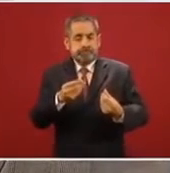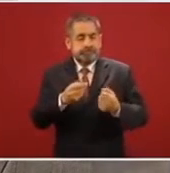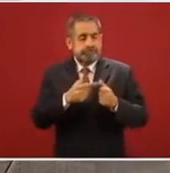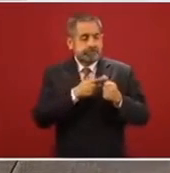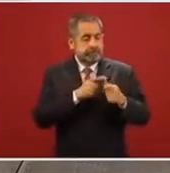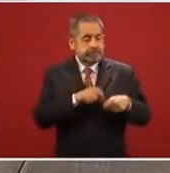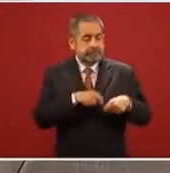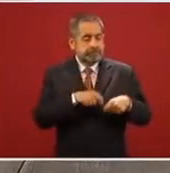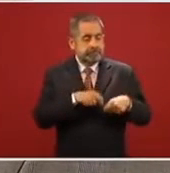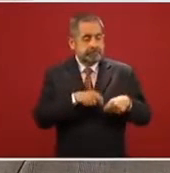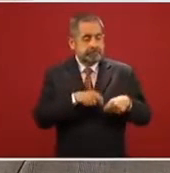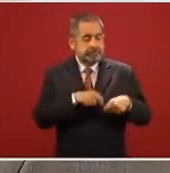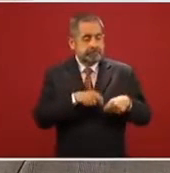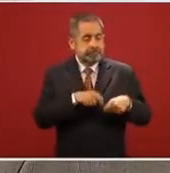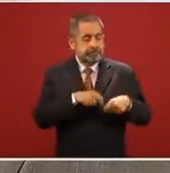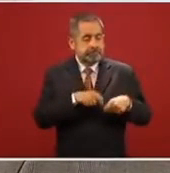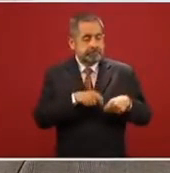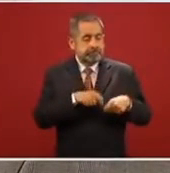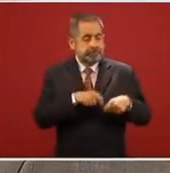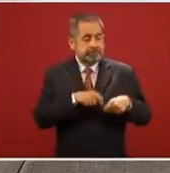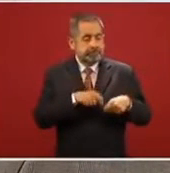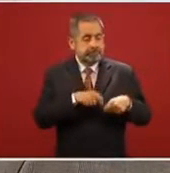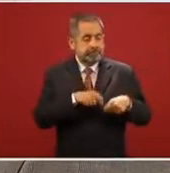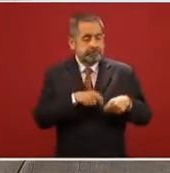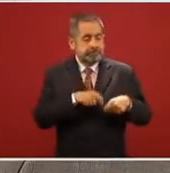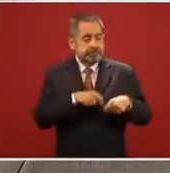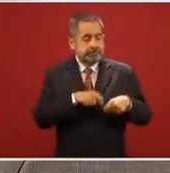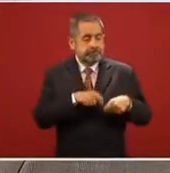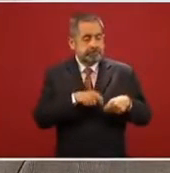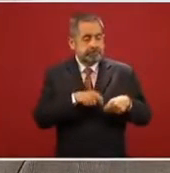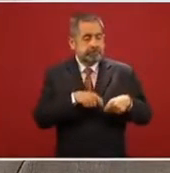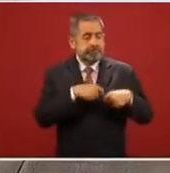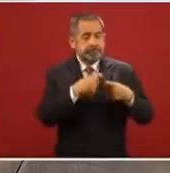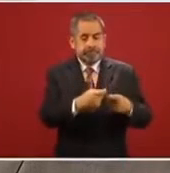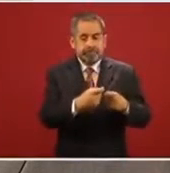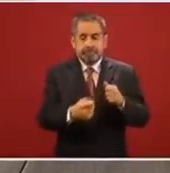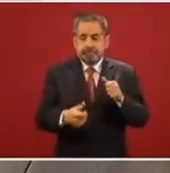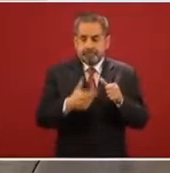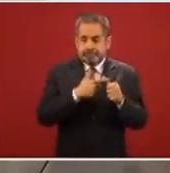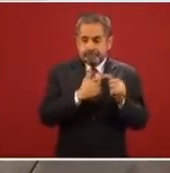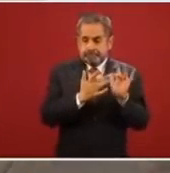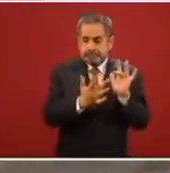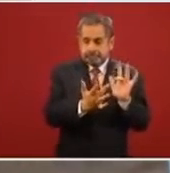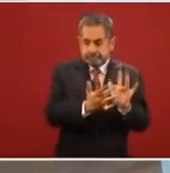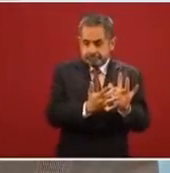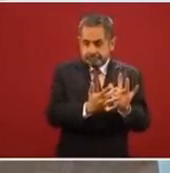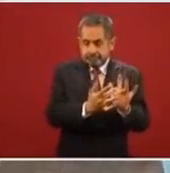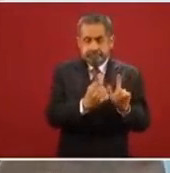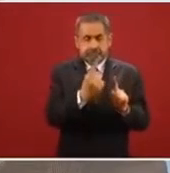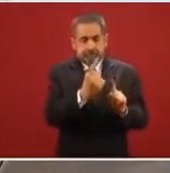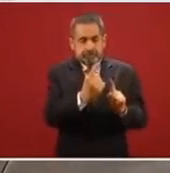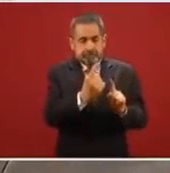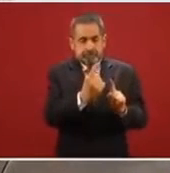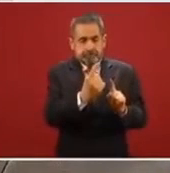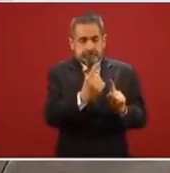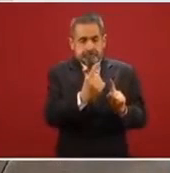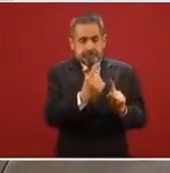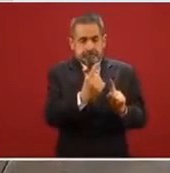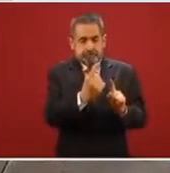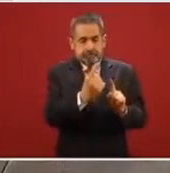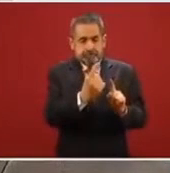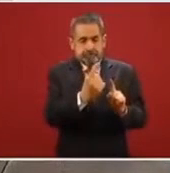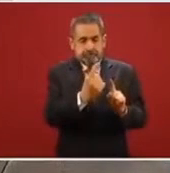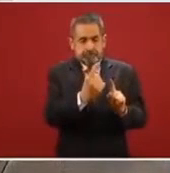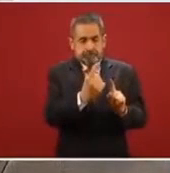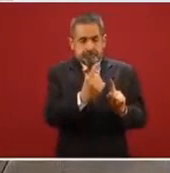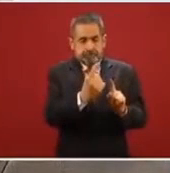generación de contacto, up to the first generation of contact, el caso importado a su primer contacto, from the